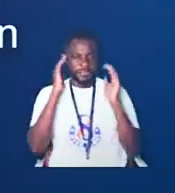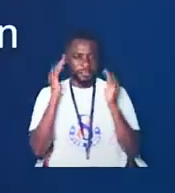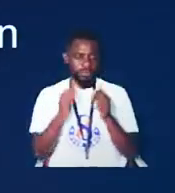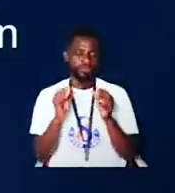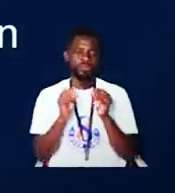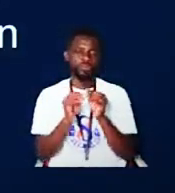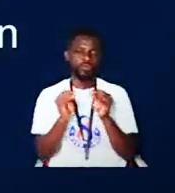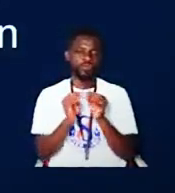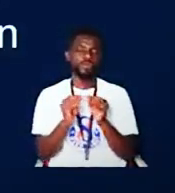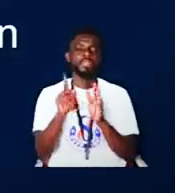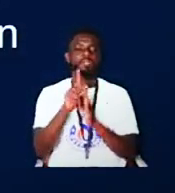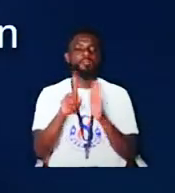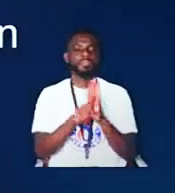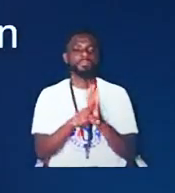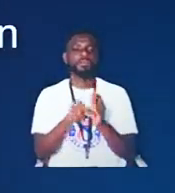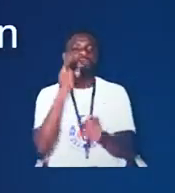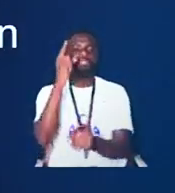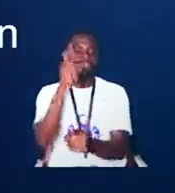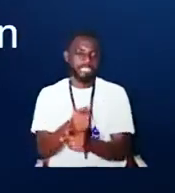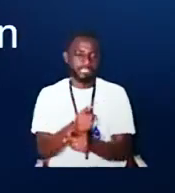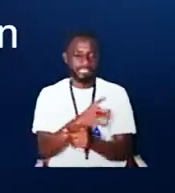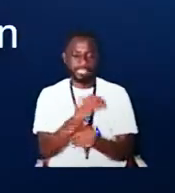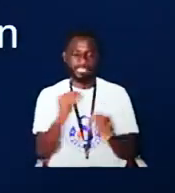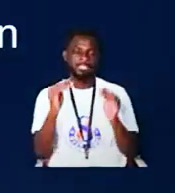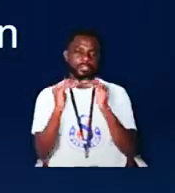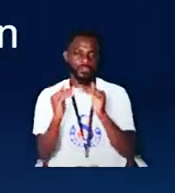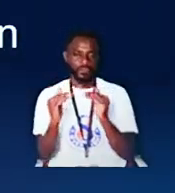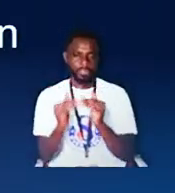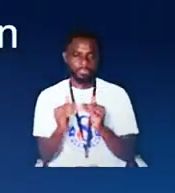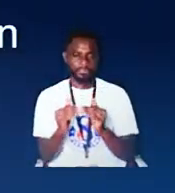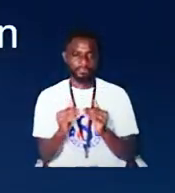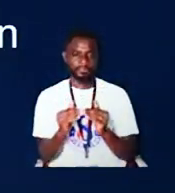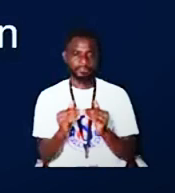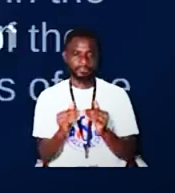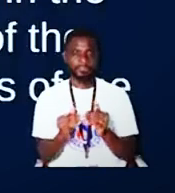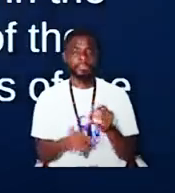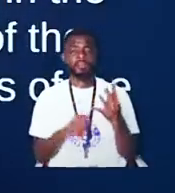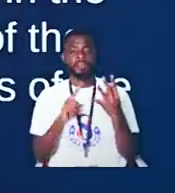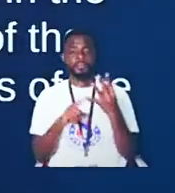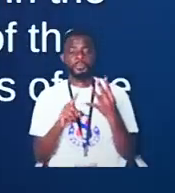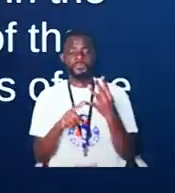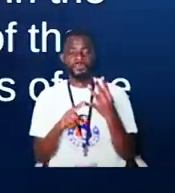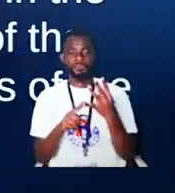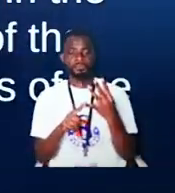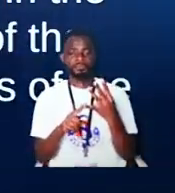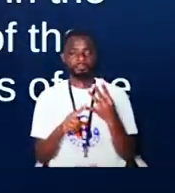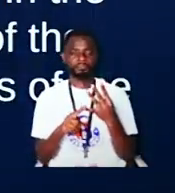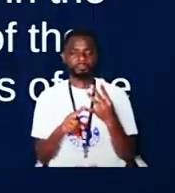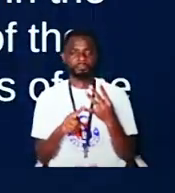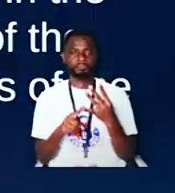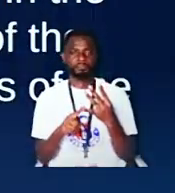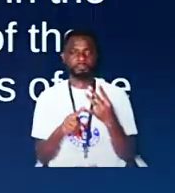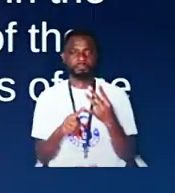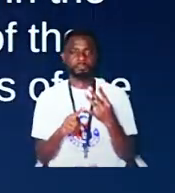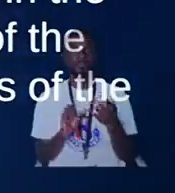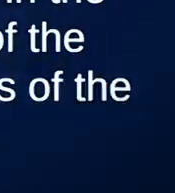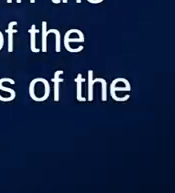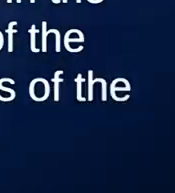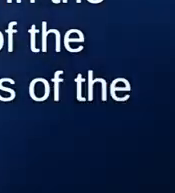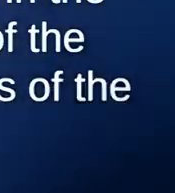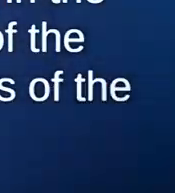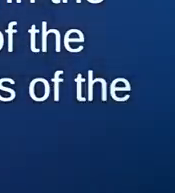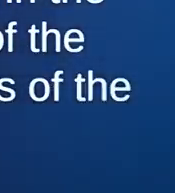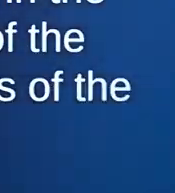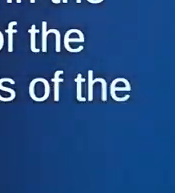emphasize the principles of justice and equality. Now, number four, they believe that